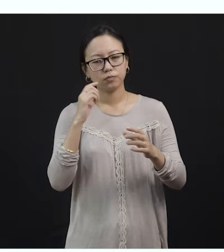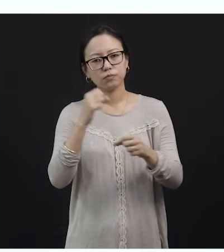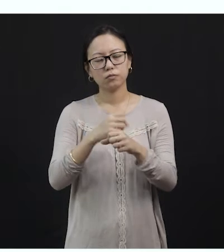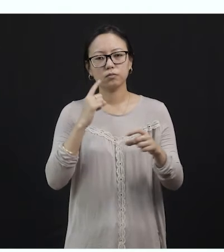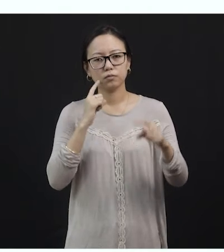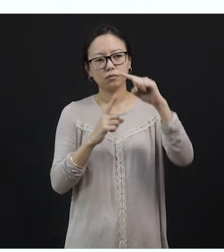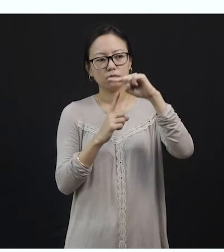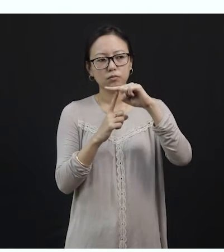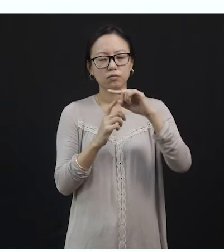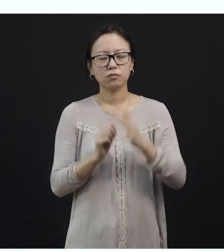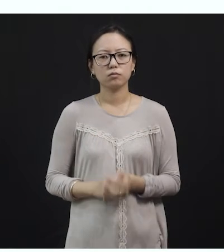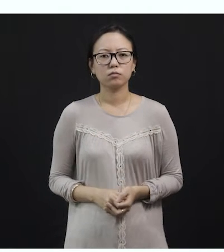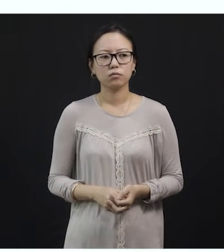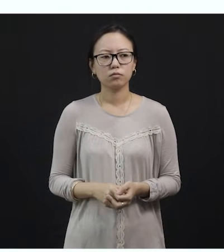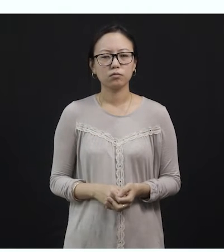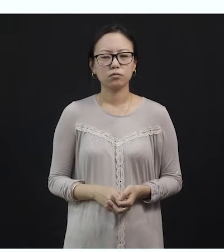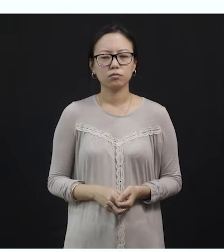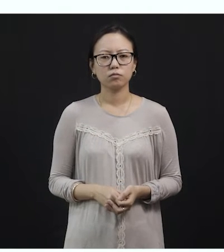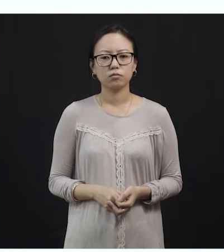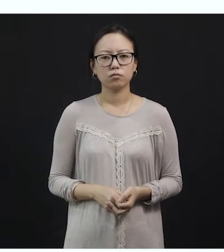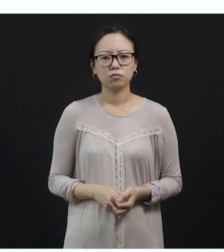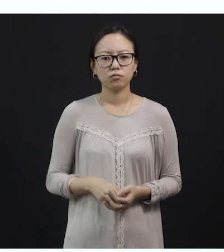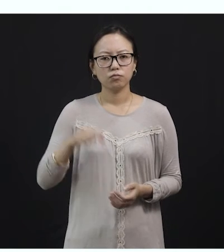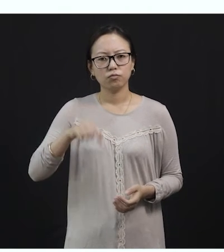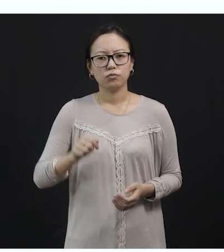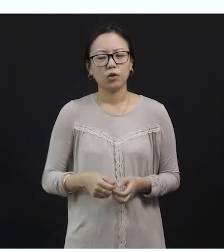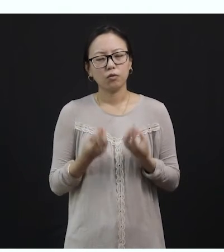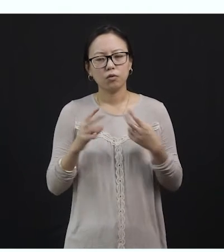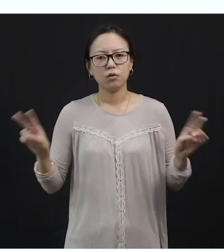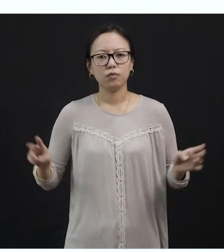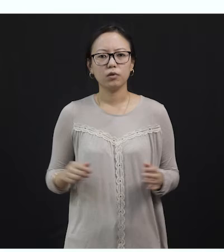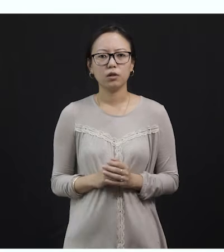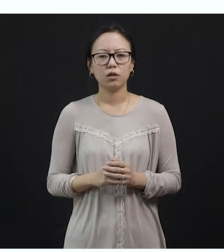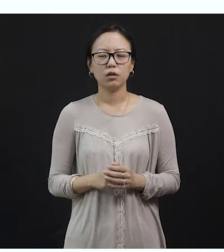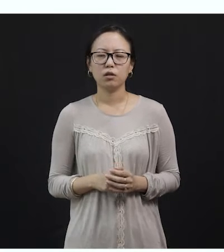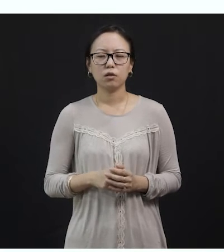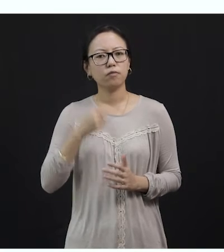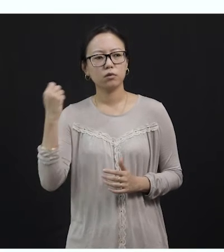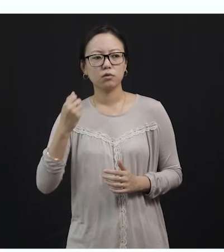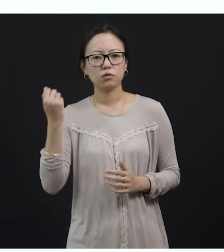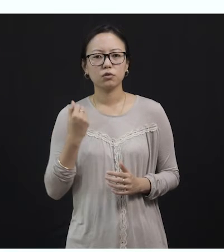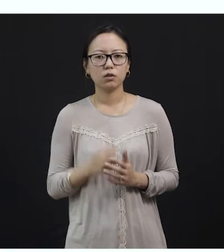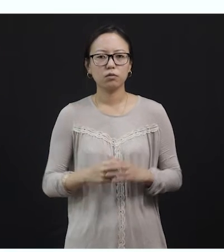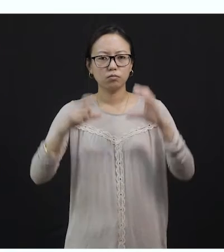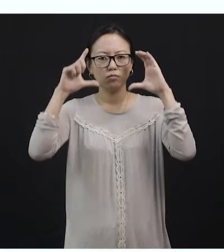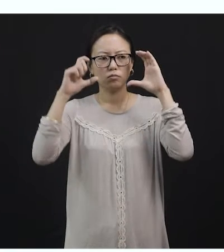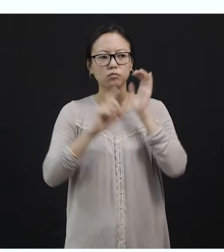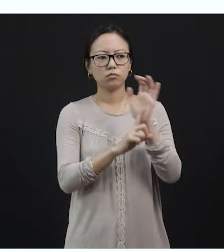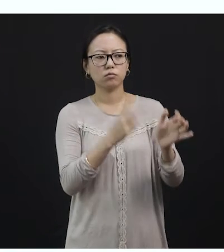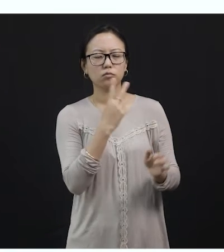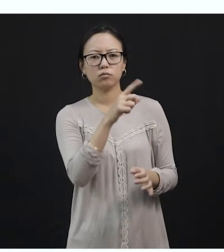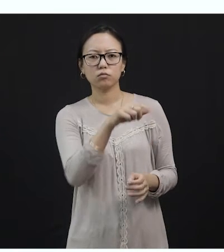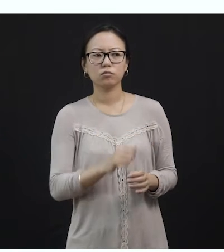try out the exercise here, fill in the blanks. So we have blanks here. Blanks given before